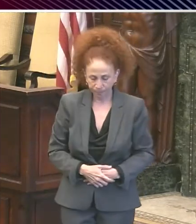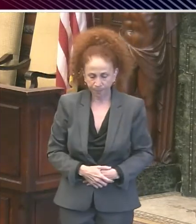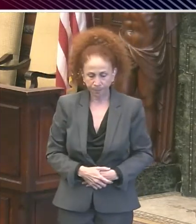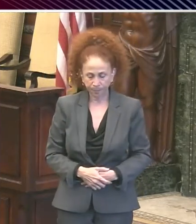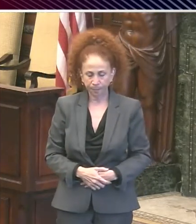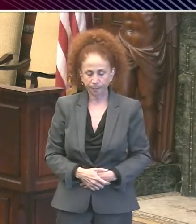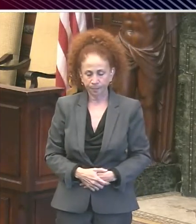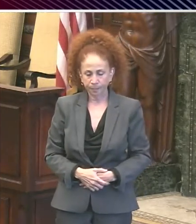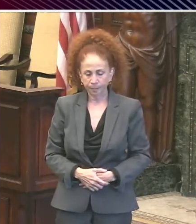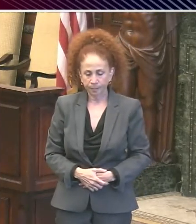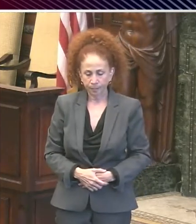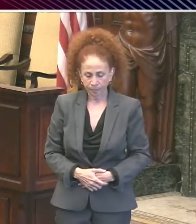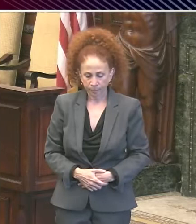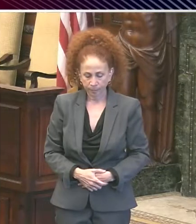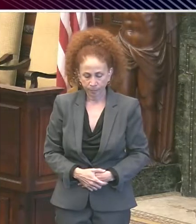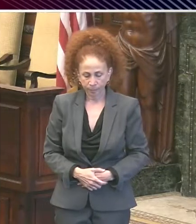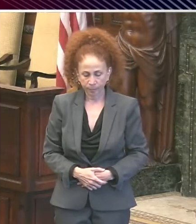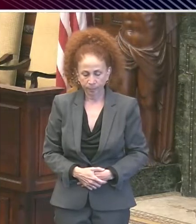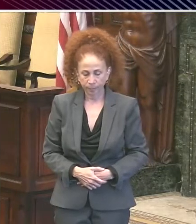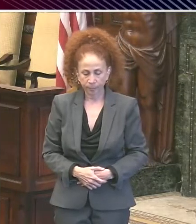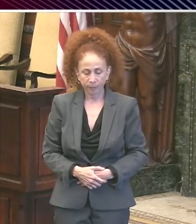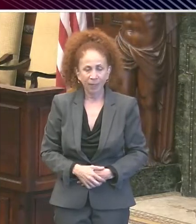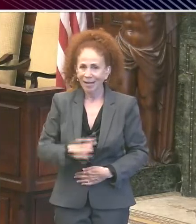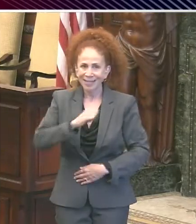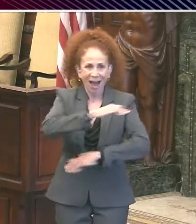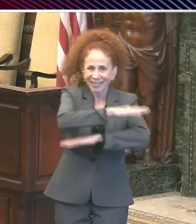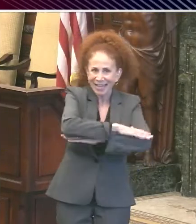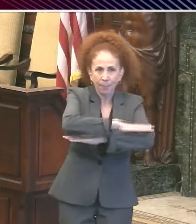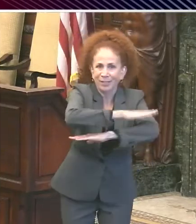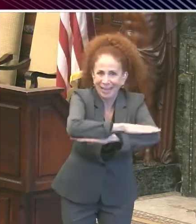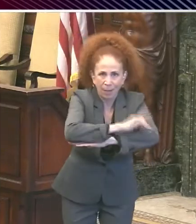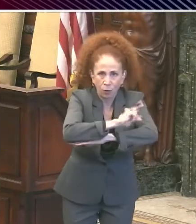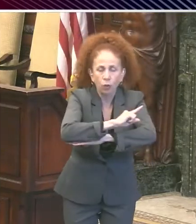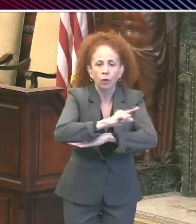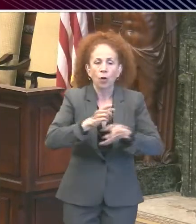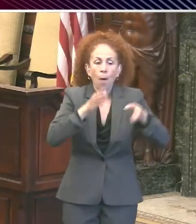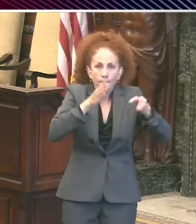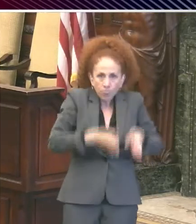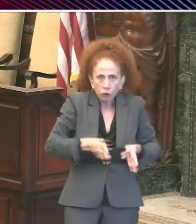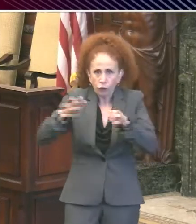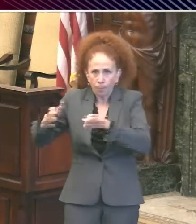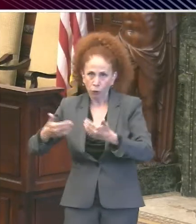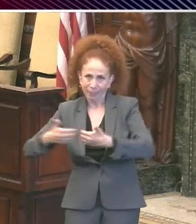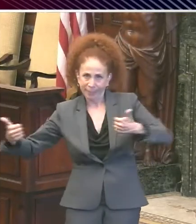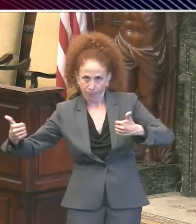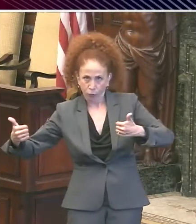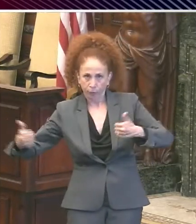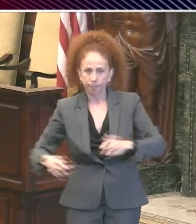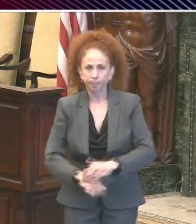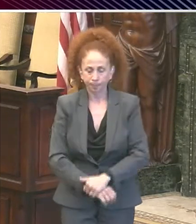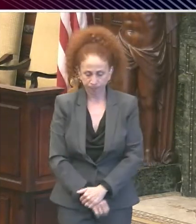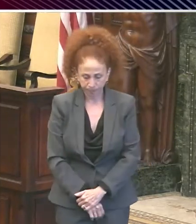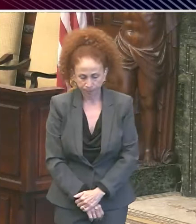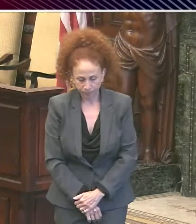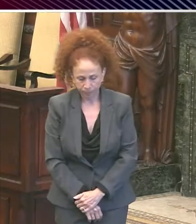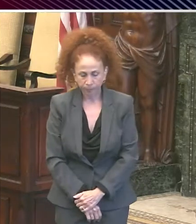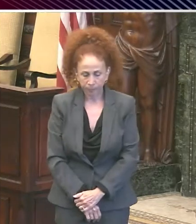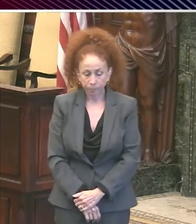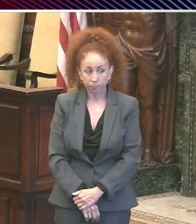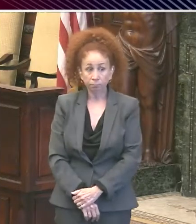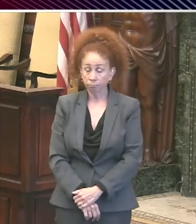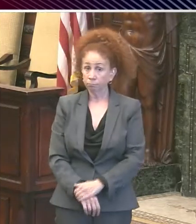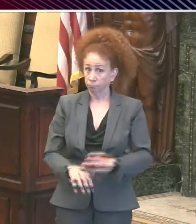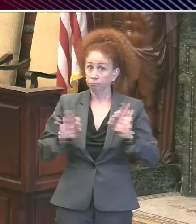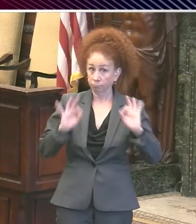another table. So it's not 6 feet from the center of a table to another center of a table. It's 6 feet from the chair to another chair. So this is how it's done